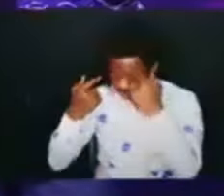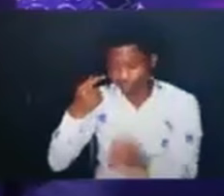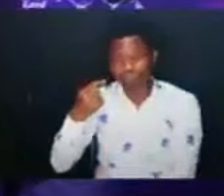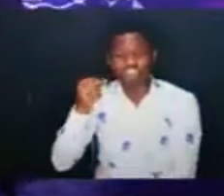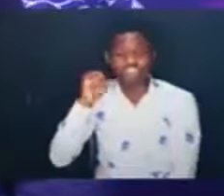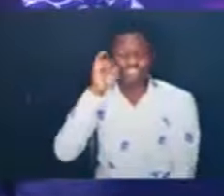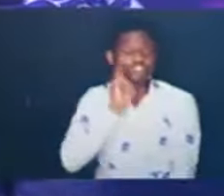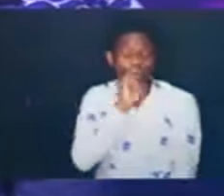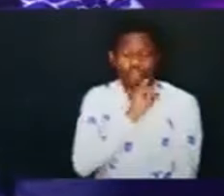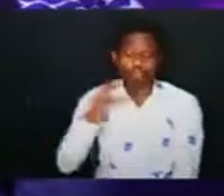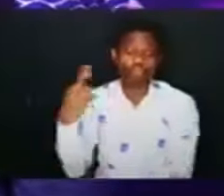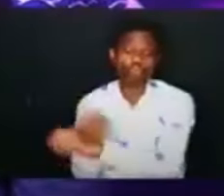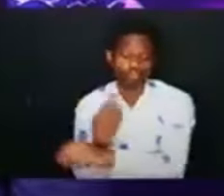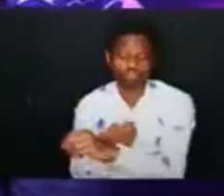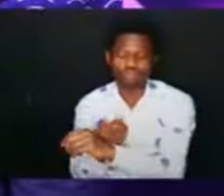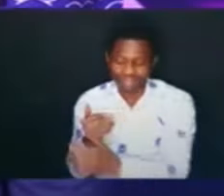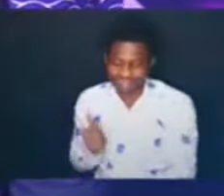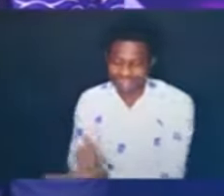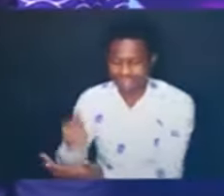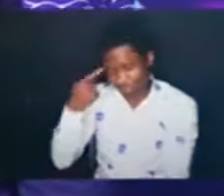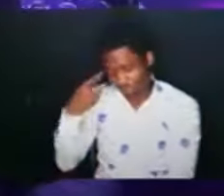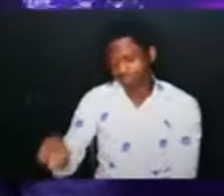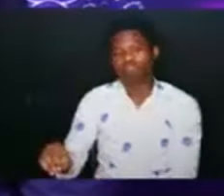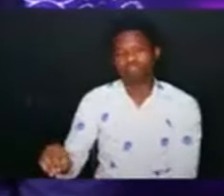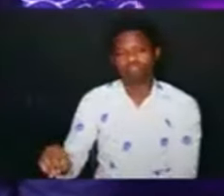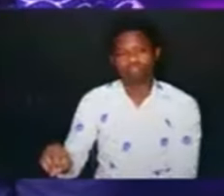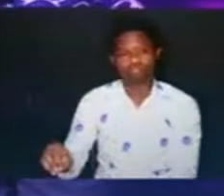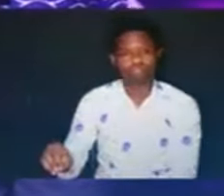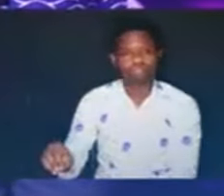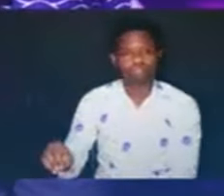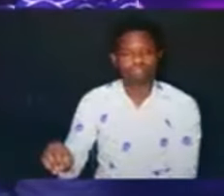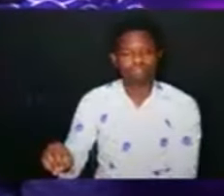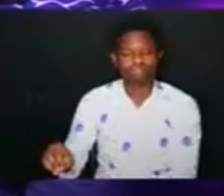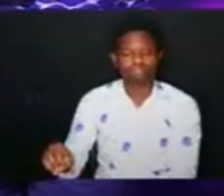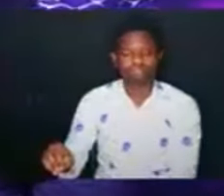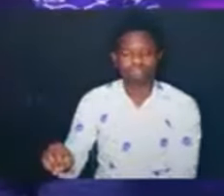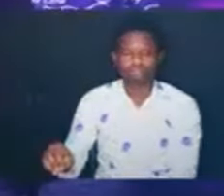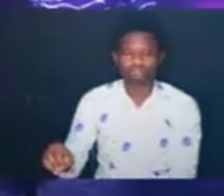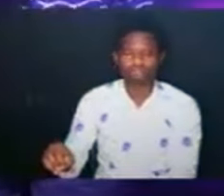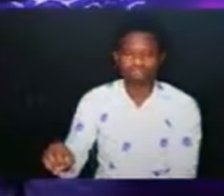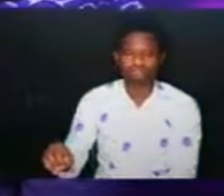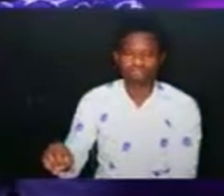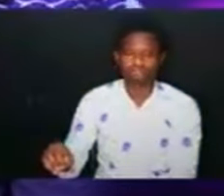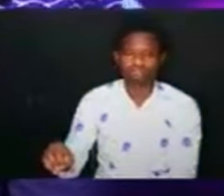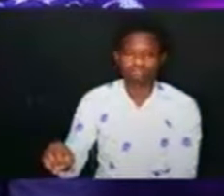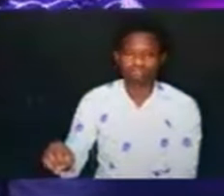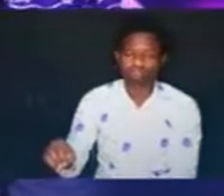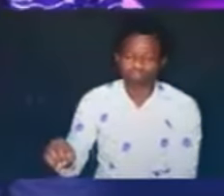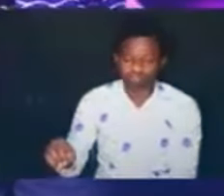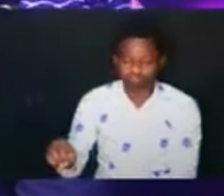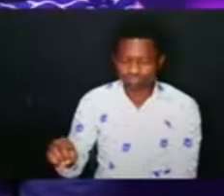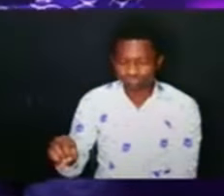nani tedua ekura no pintin na ne basamu ye din. If we say Jacob tumfo no ensem